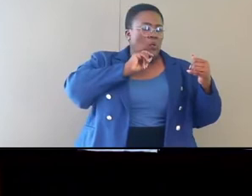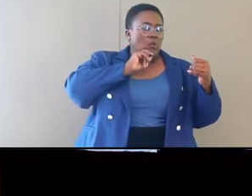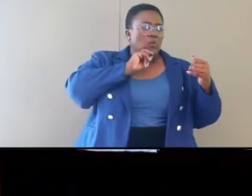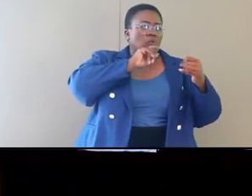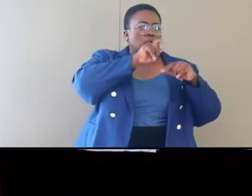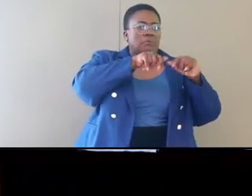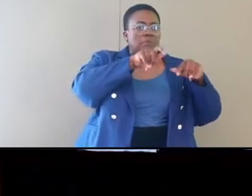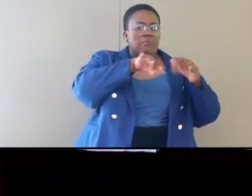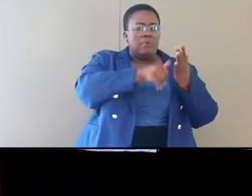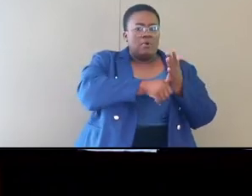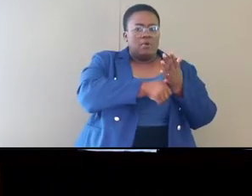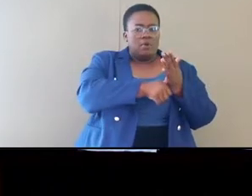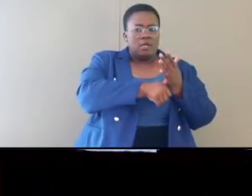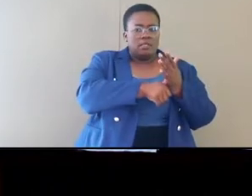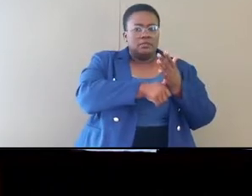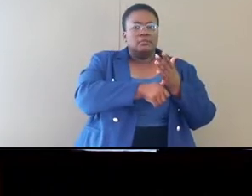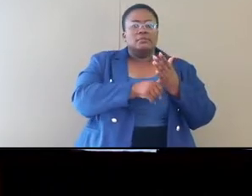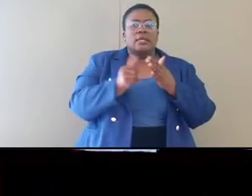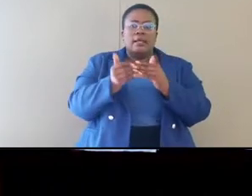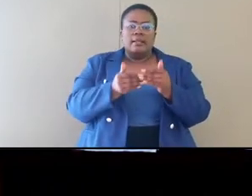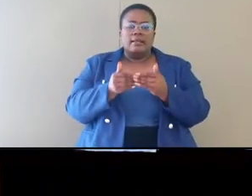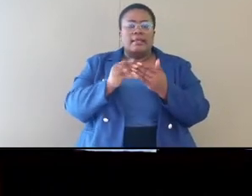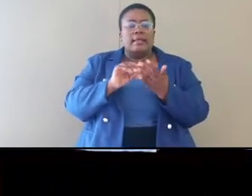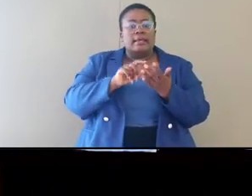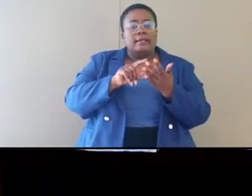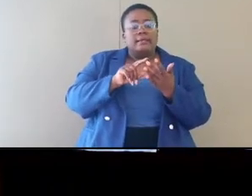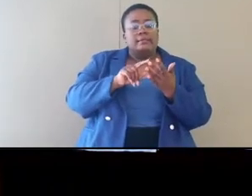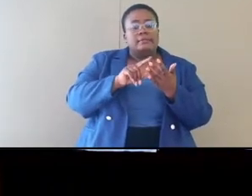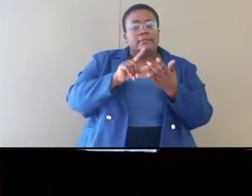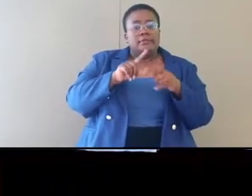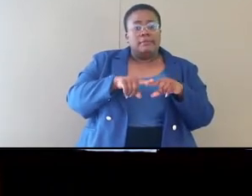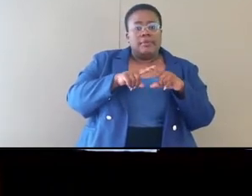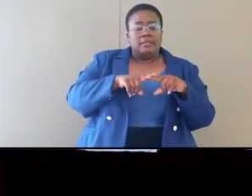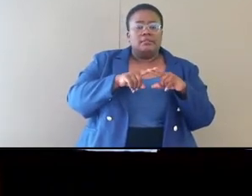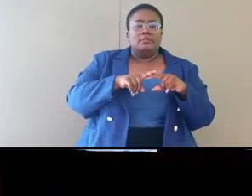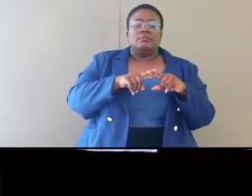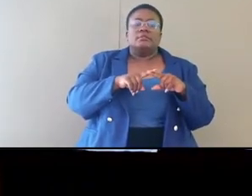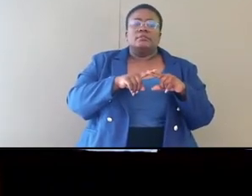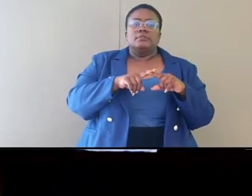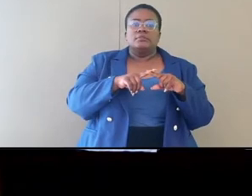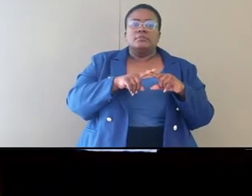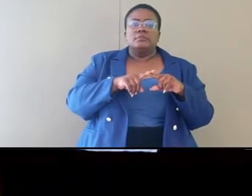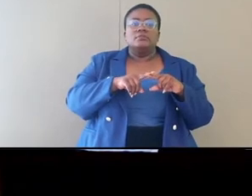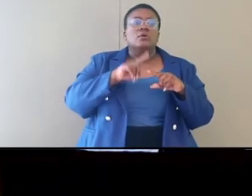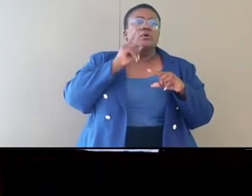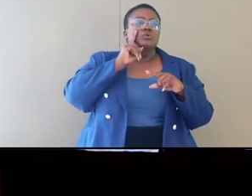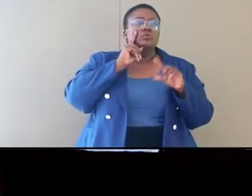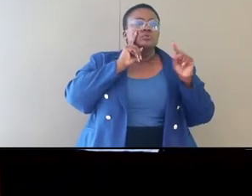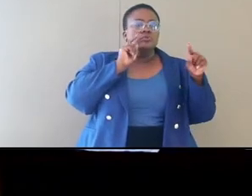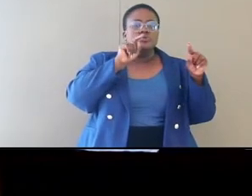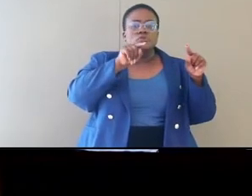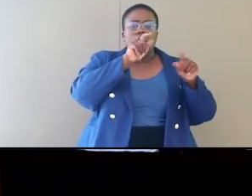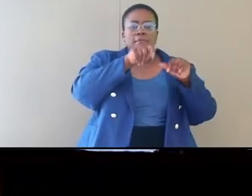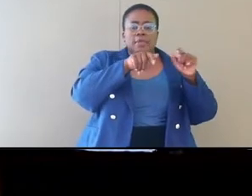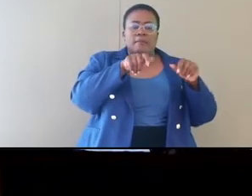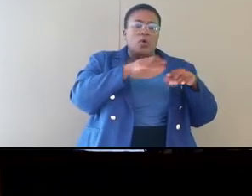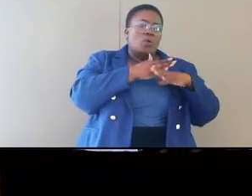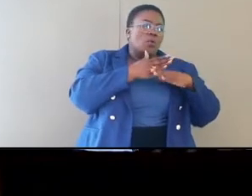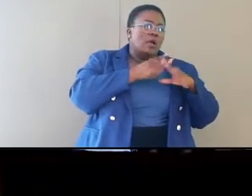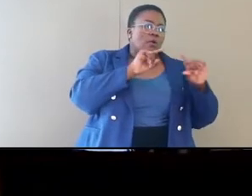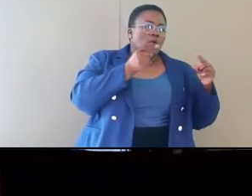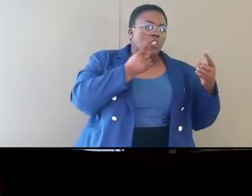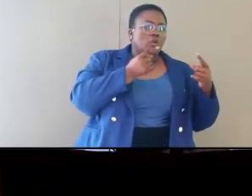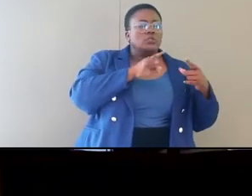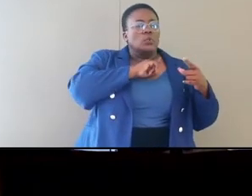dependency grants are, in effect, the state's estimate of wage replacement for people who can't work because they're too old or disabled,